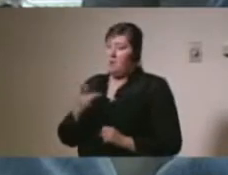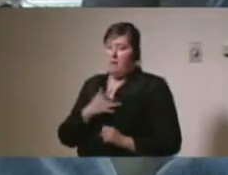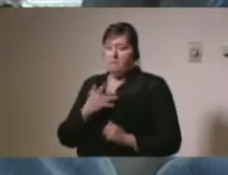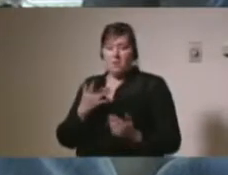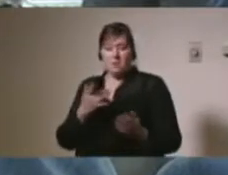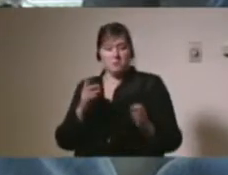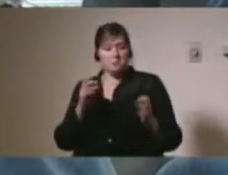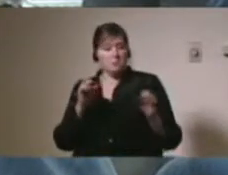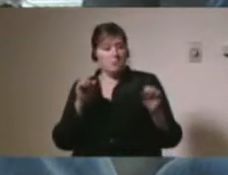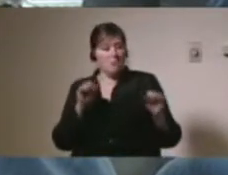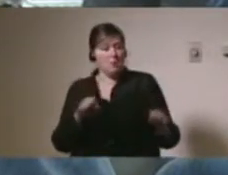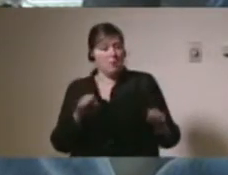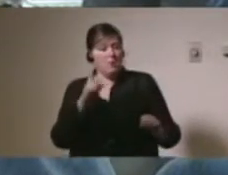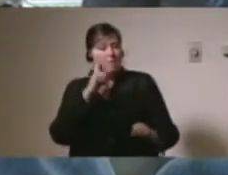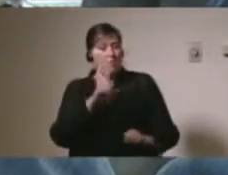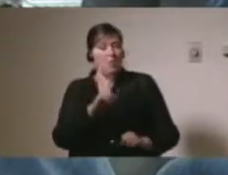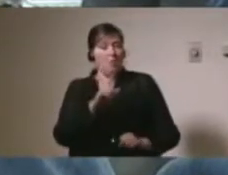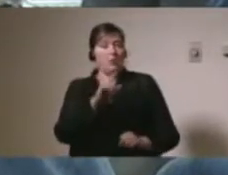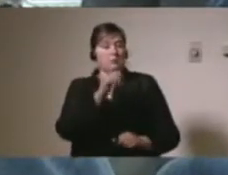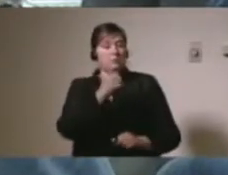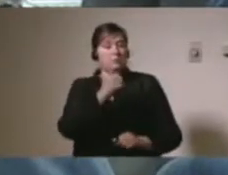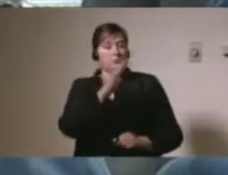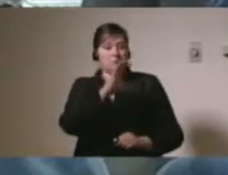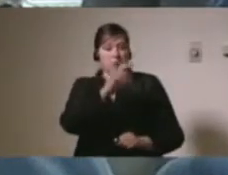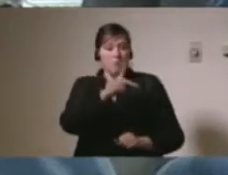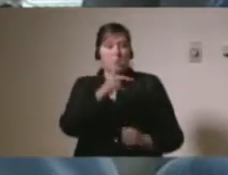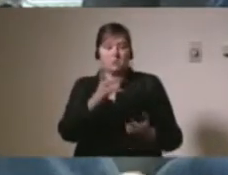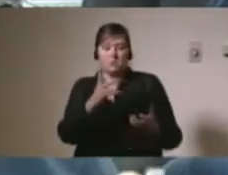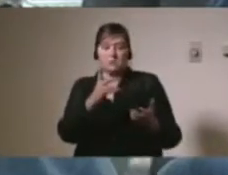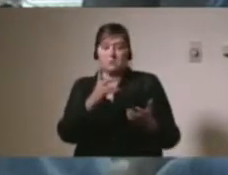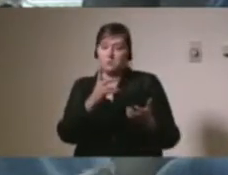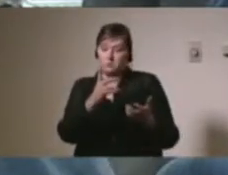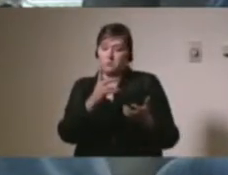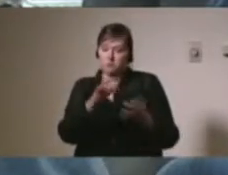Let's put it that way. So